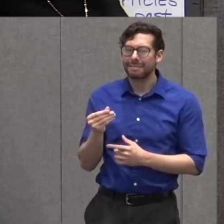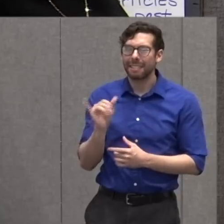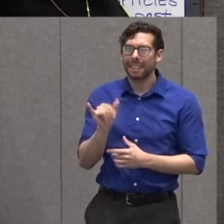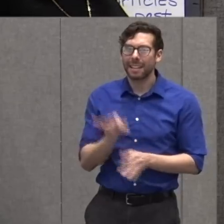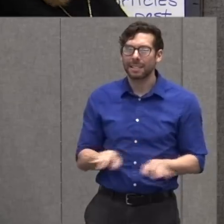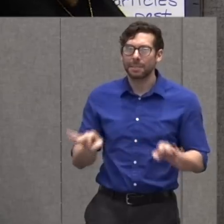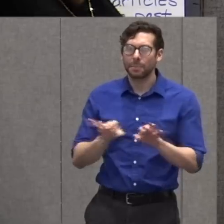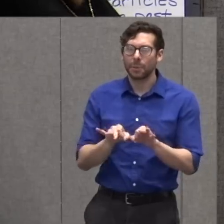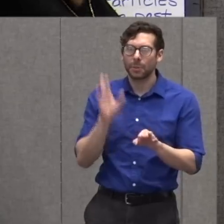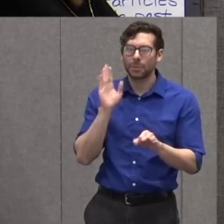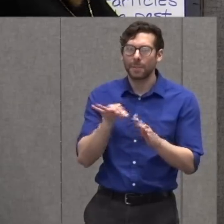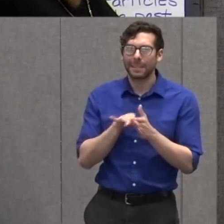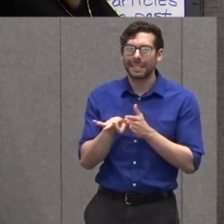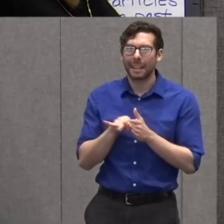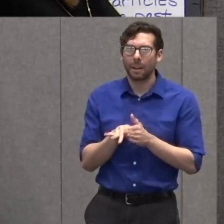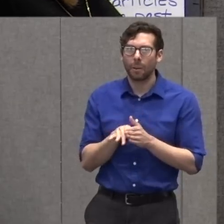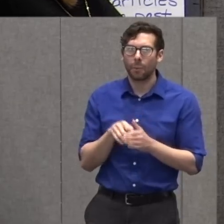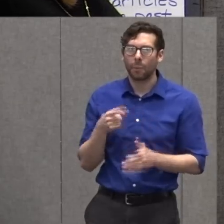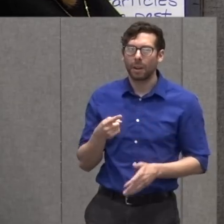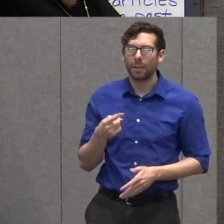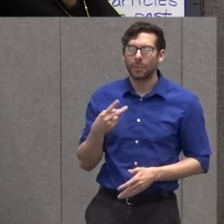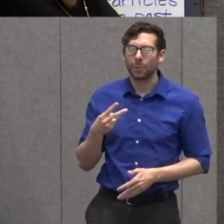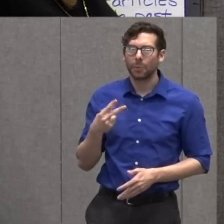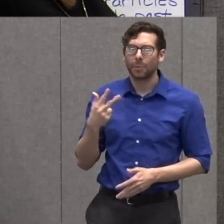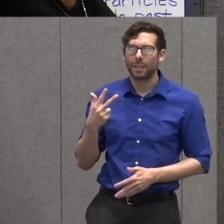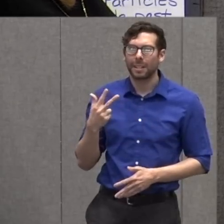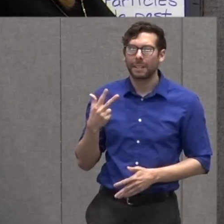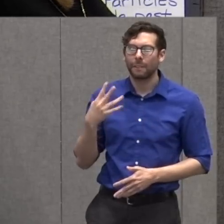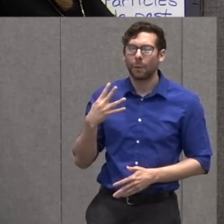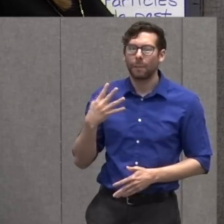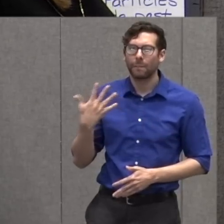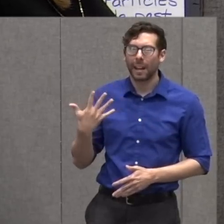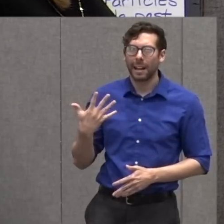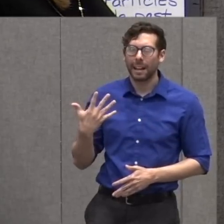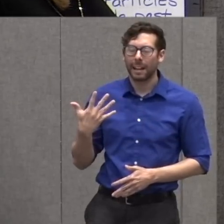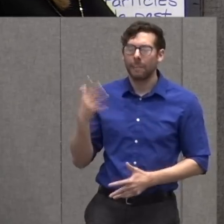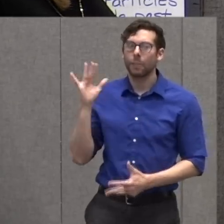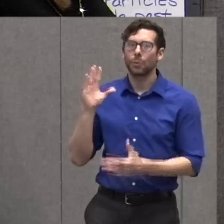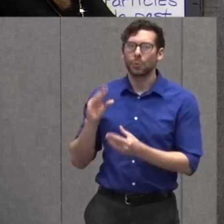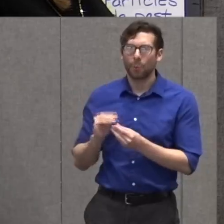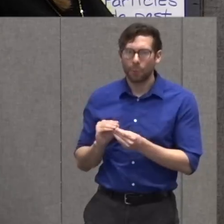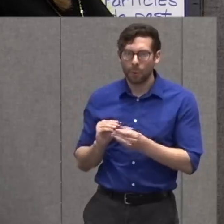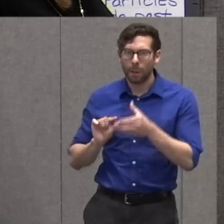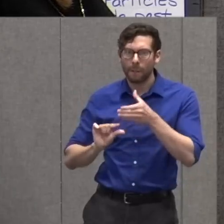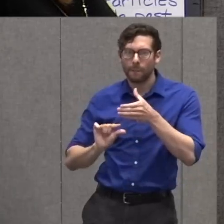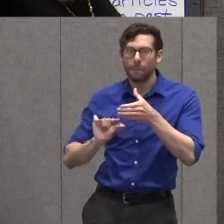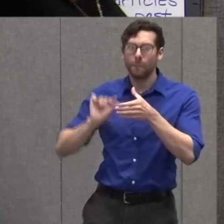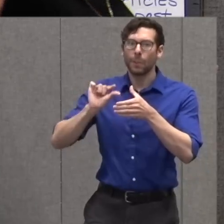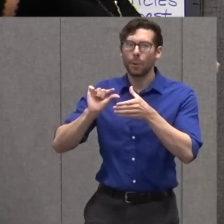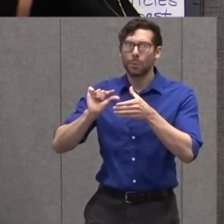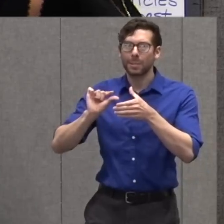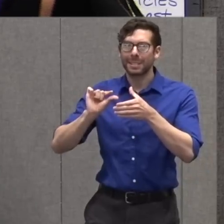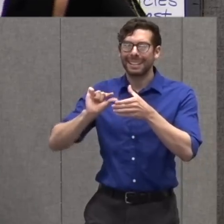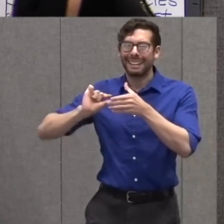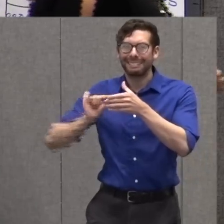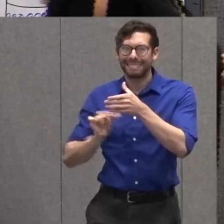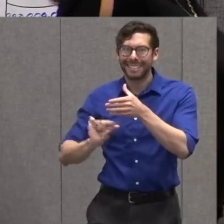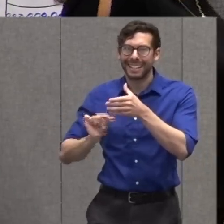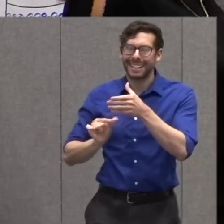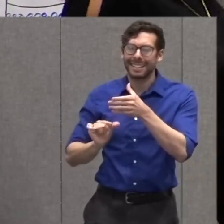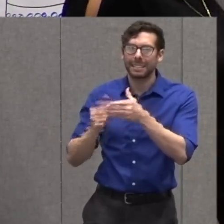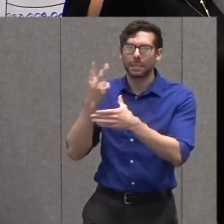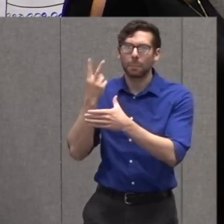4, 5. So that's the total of float and dance, but I'm supposed to compare it to sink. To sink. So